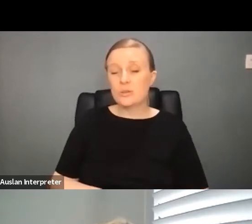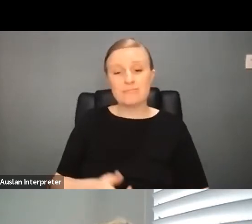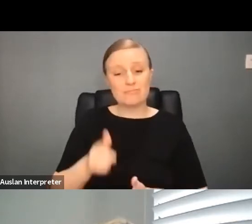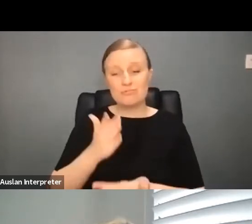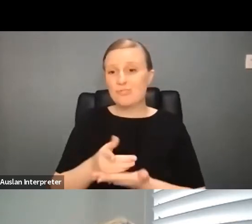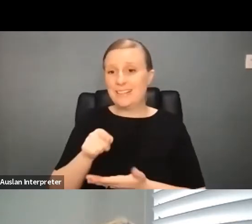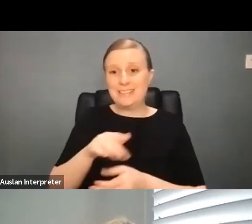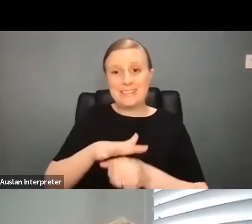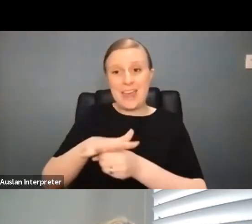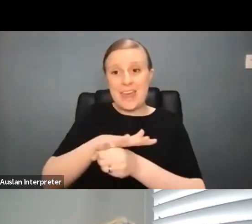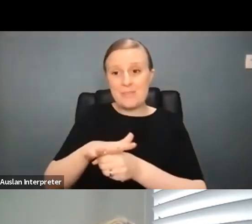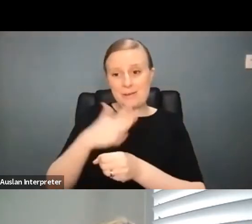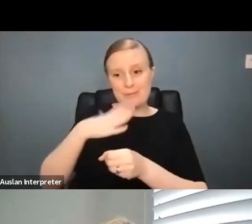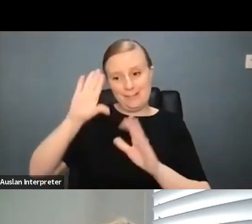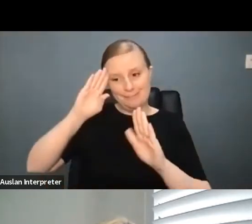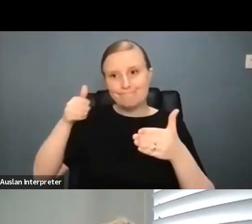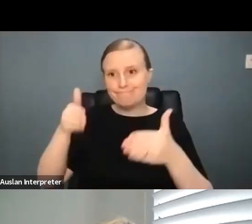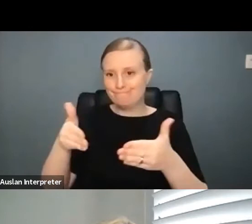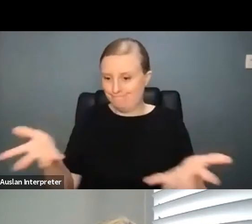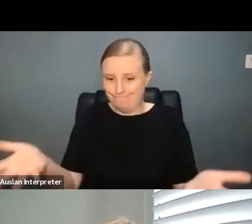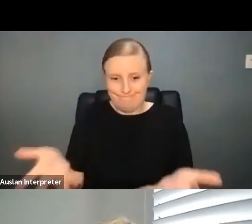we really need to wrap our heads around. Yeah.